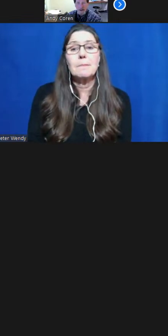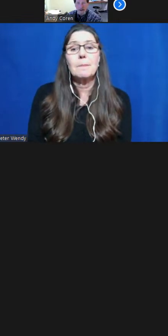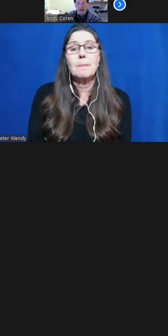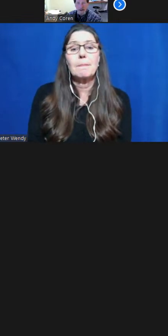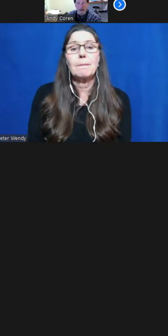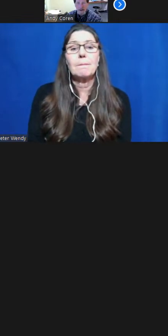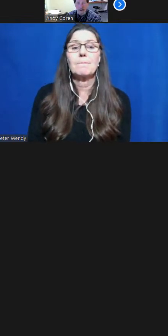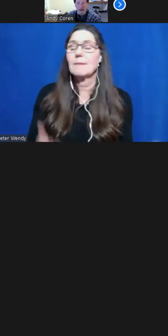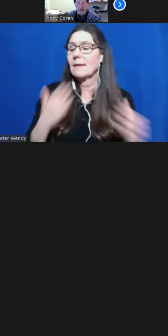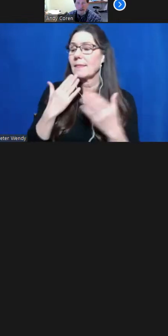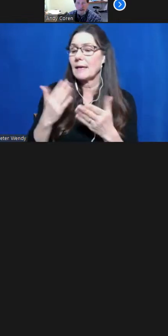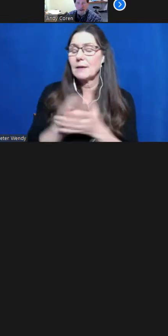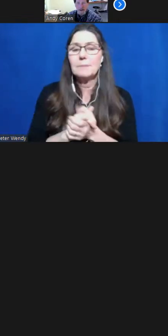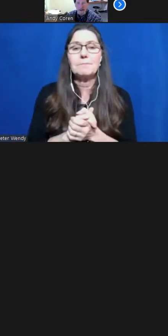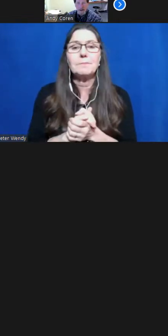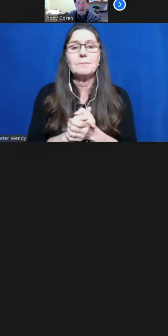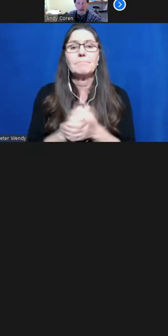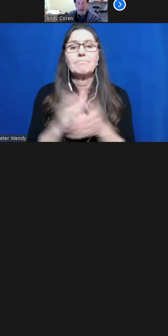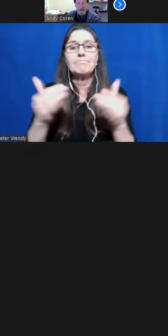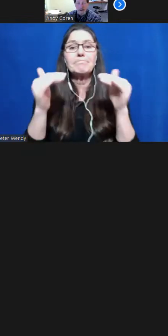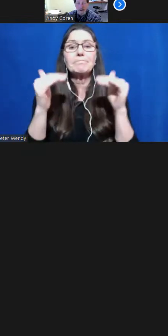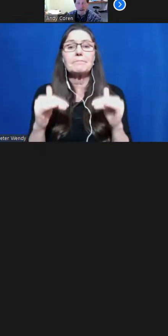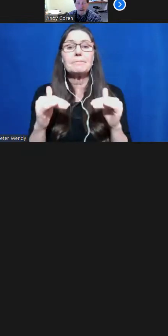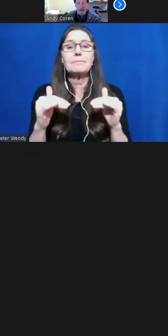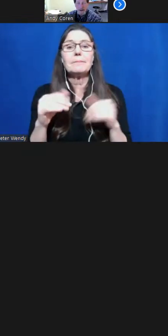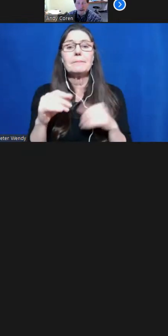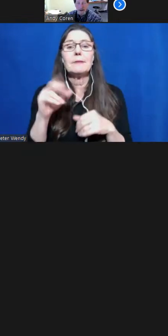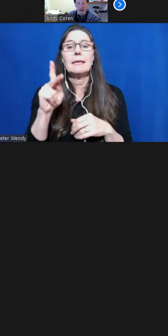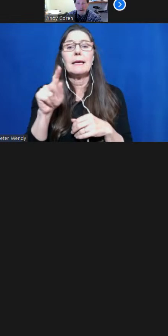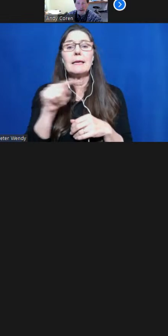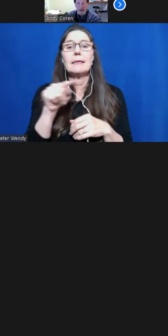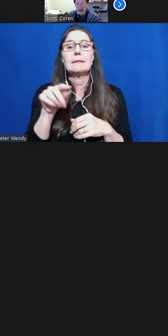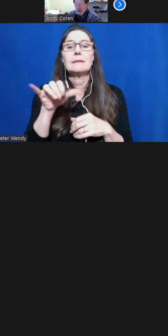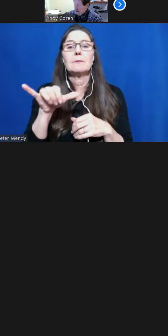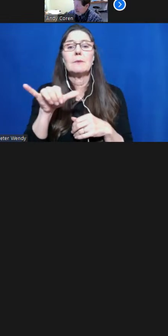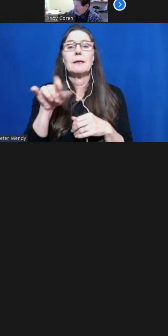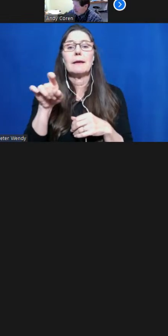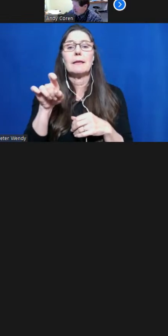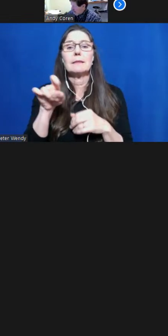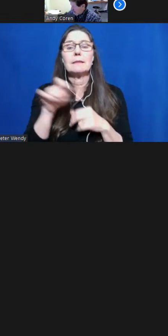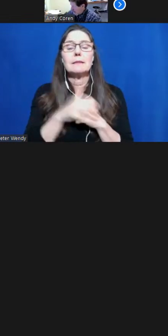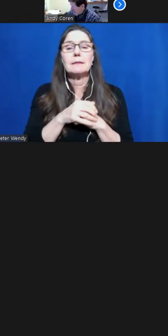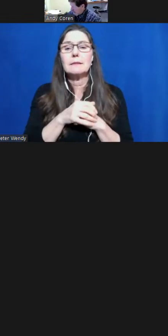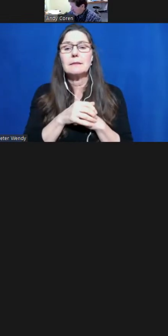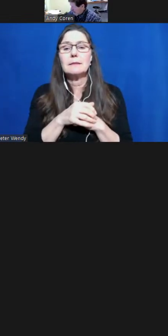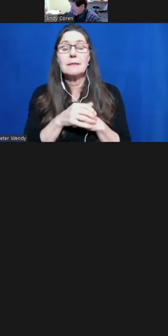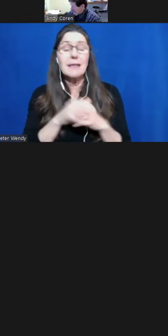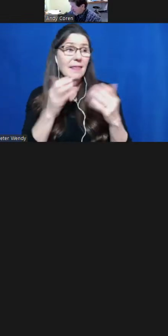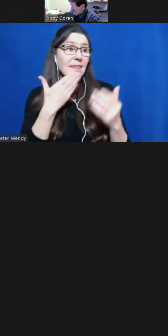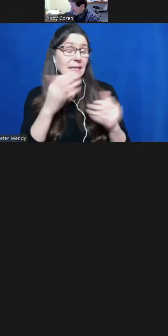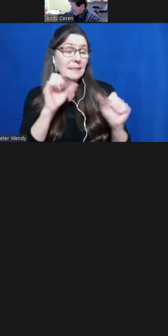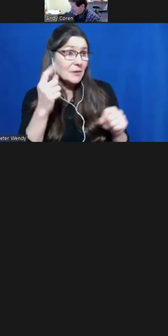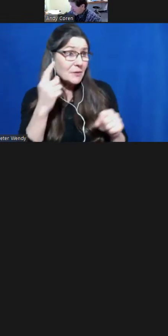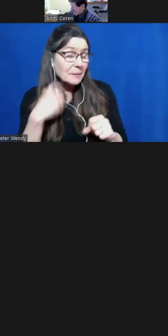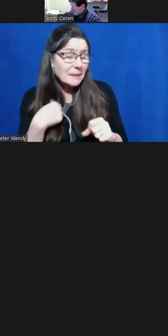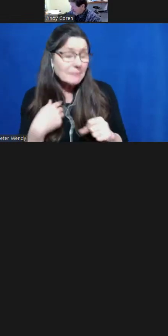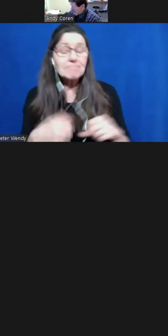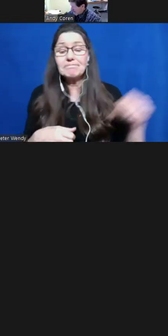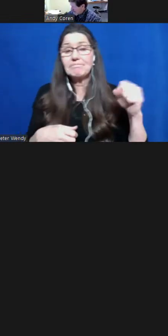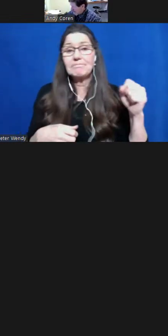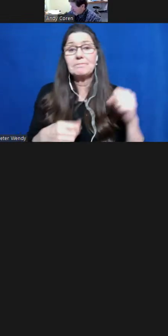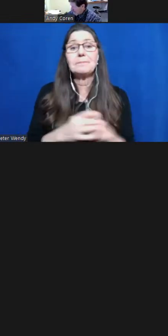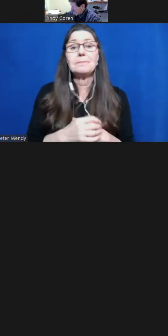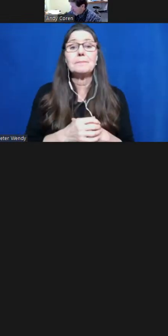Great, thank you. And let's move on to KZYX. Hi, thanks. Can you hear me? Yes.